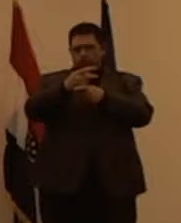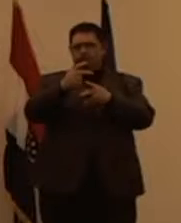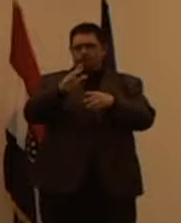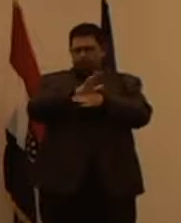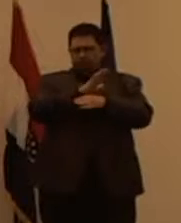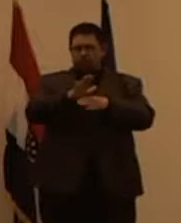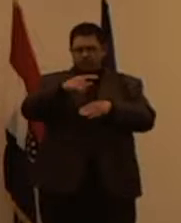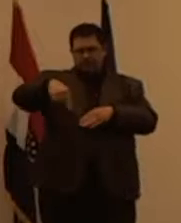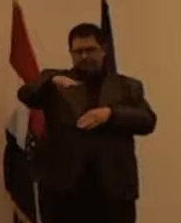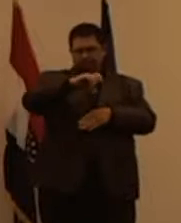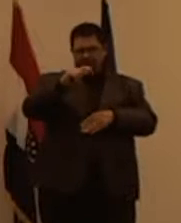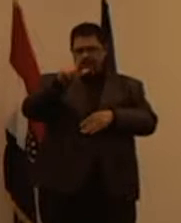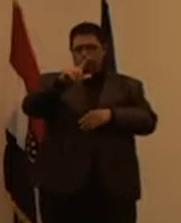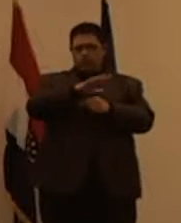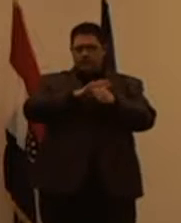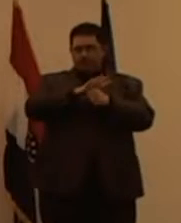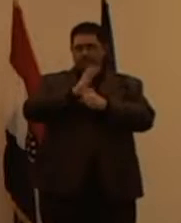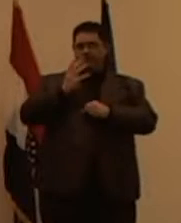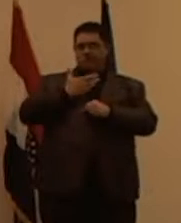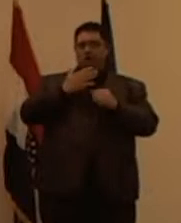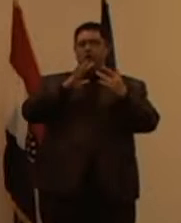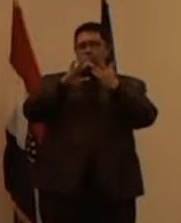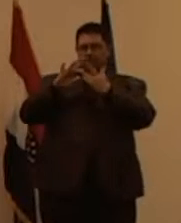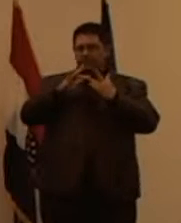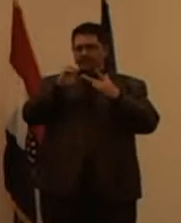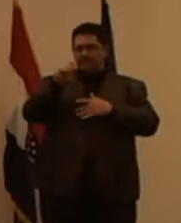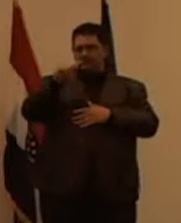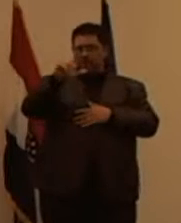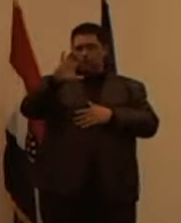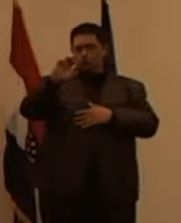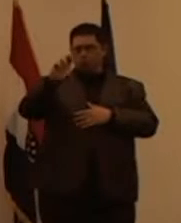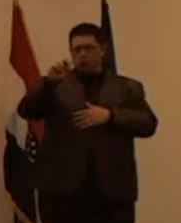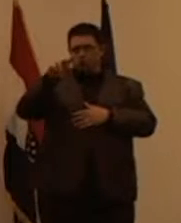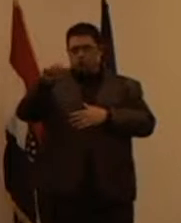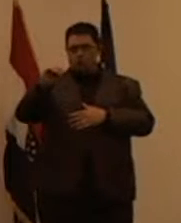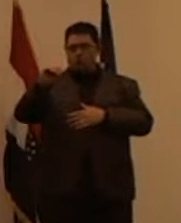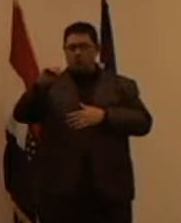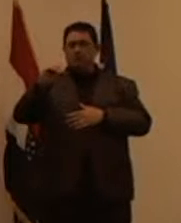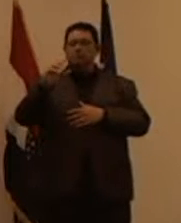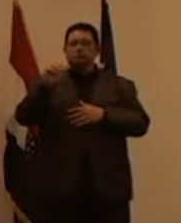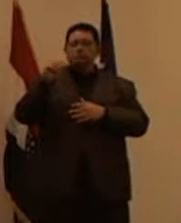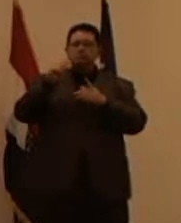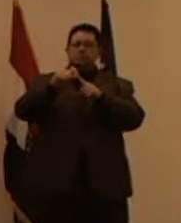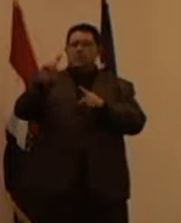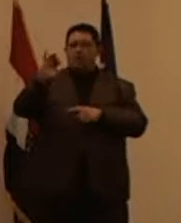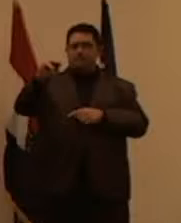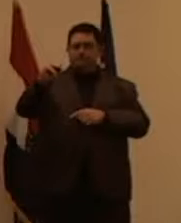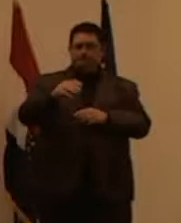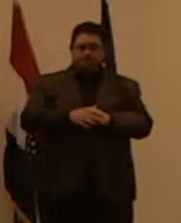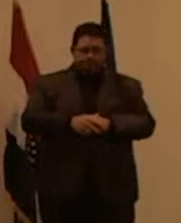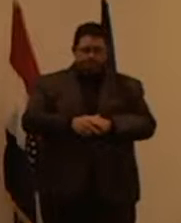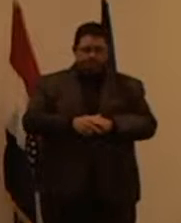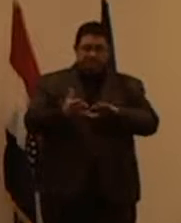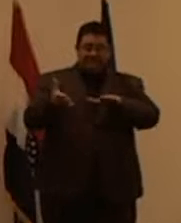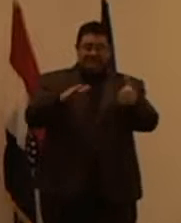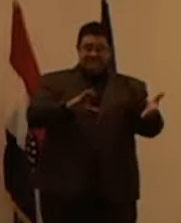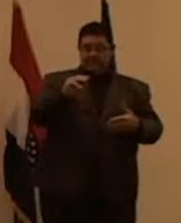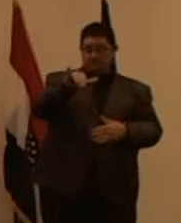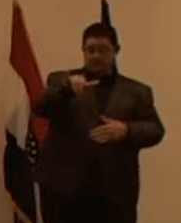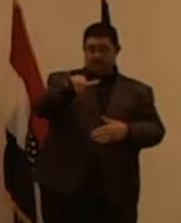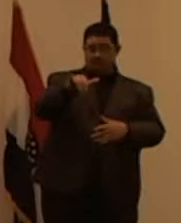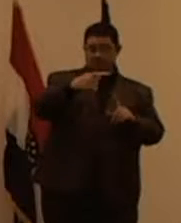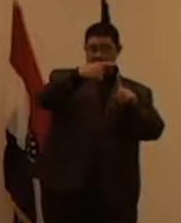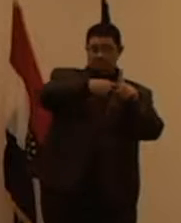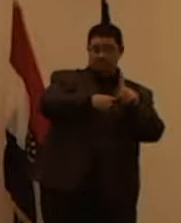County specifically, on our website, stlcorona.com. The deaths in May in